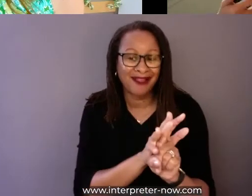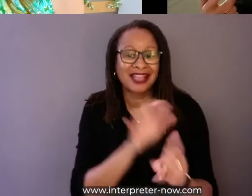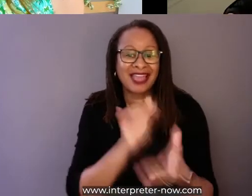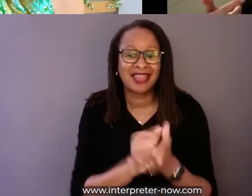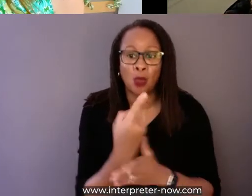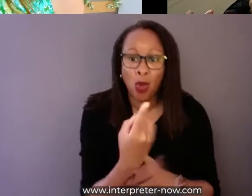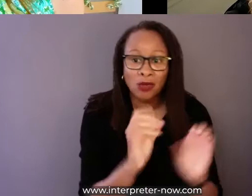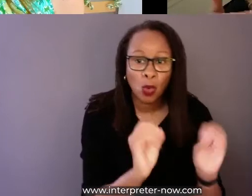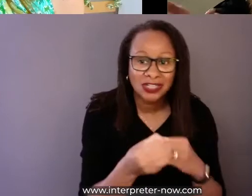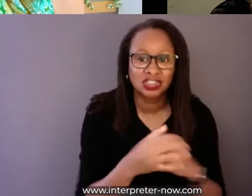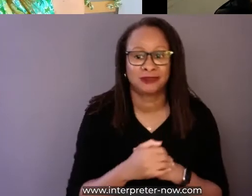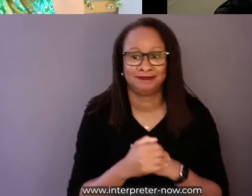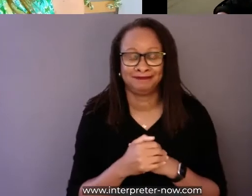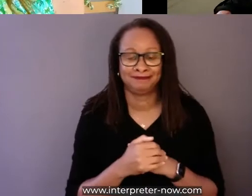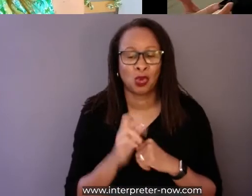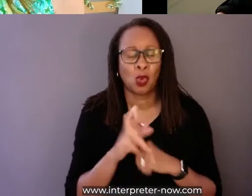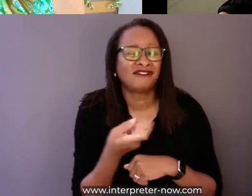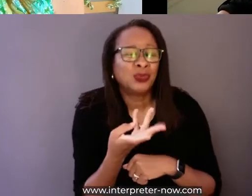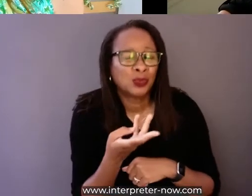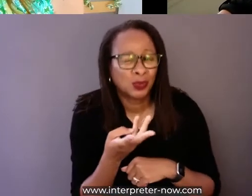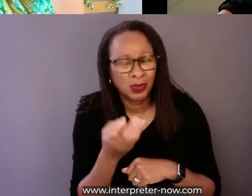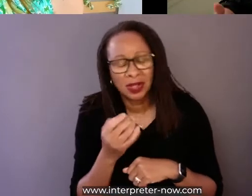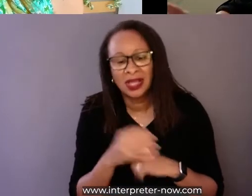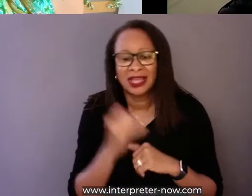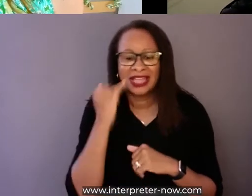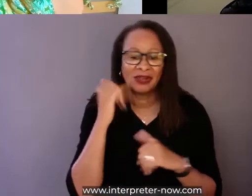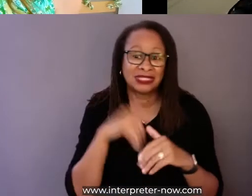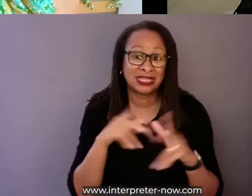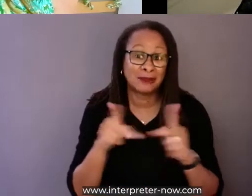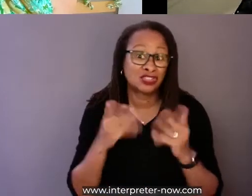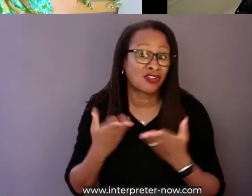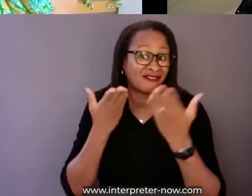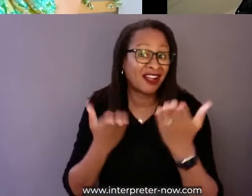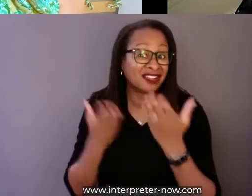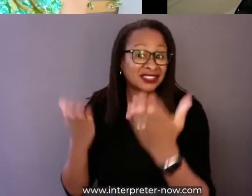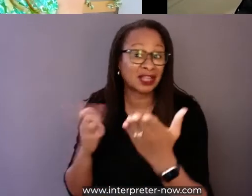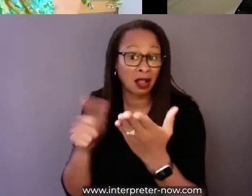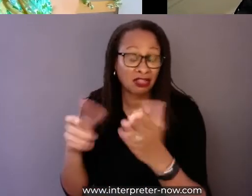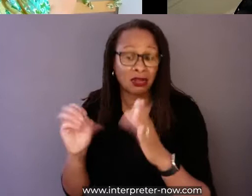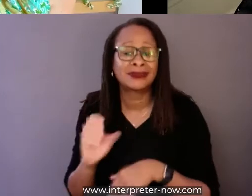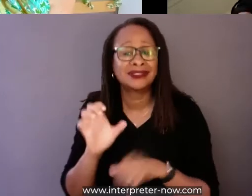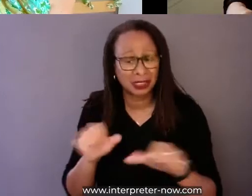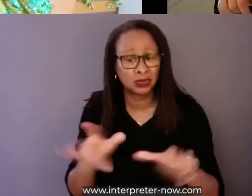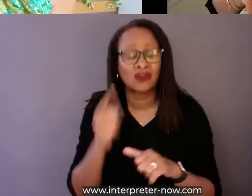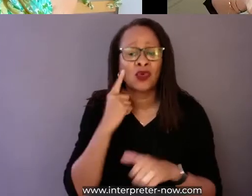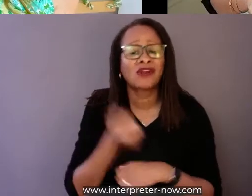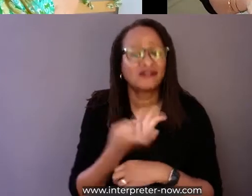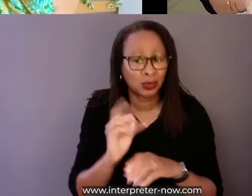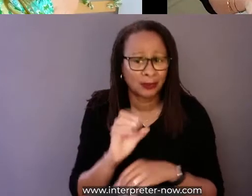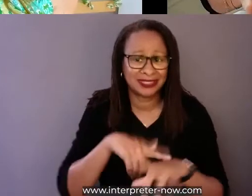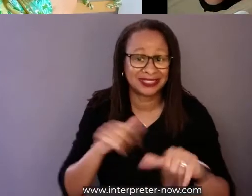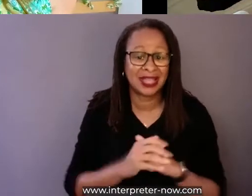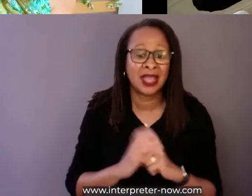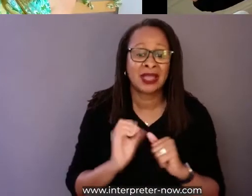one organization at a time, or a few, right? You know, if I was in a position of advising others. And, and so the opportunity of kind of